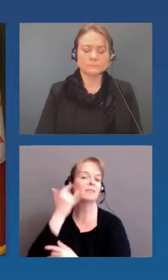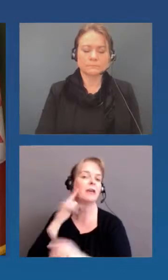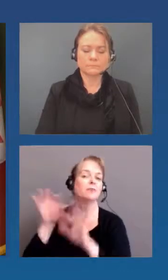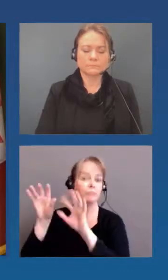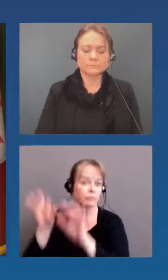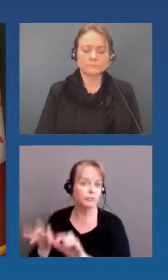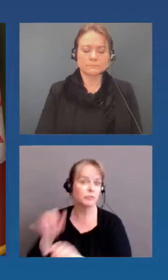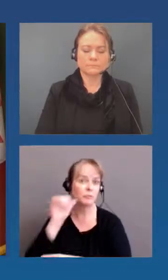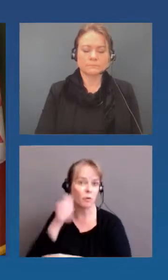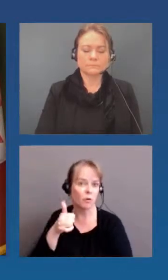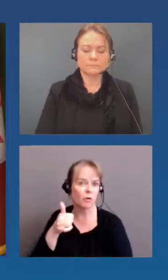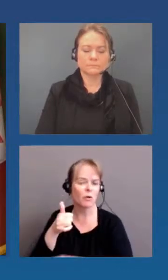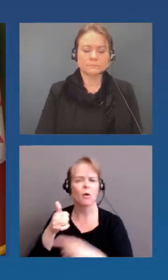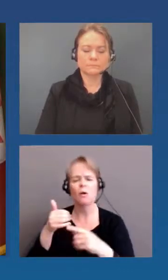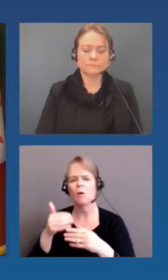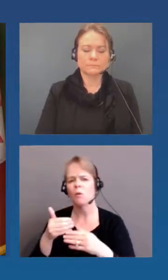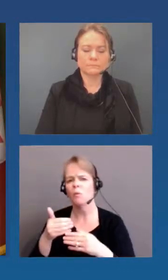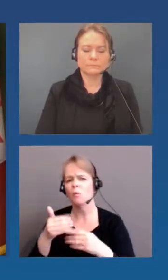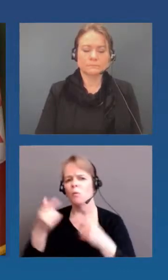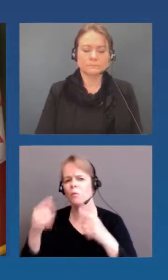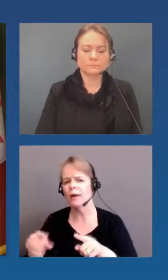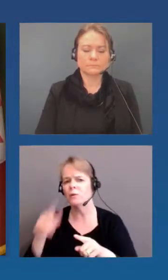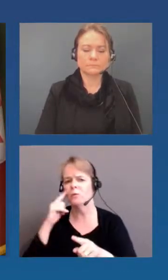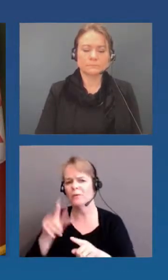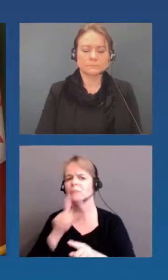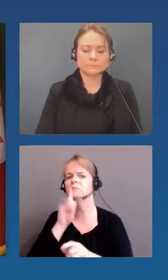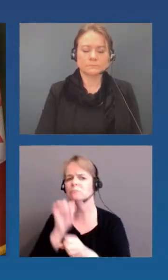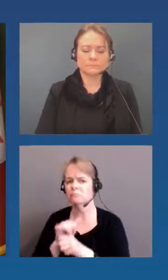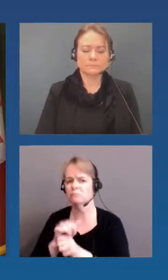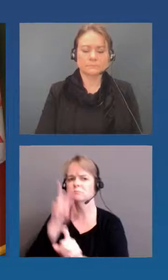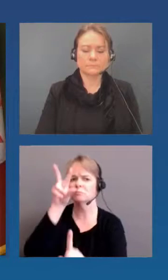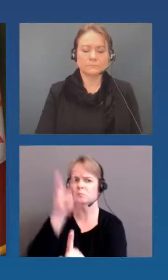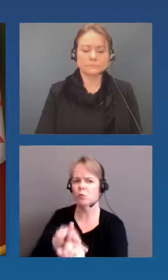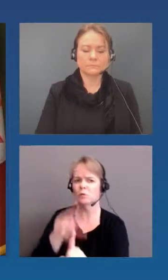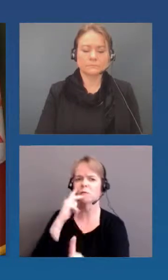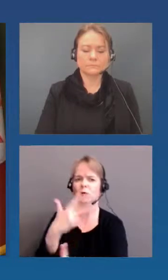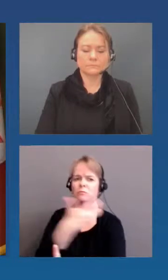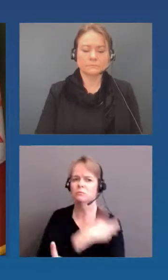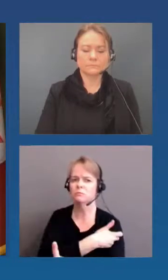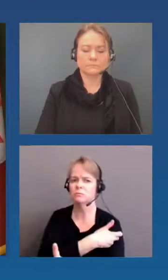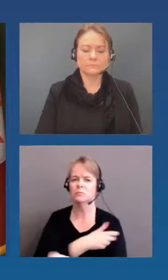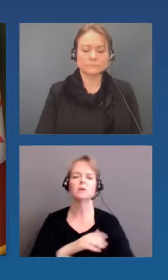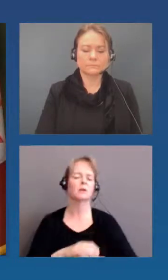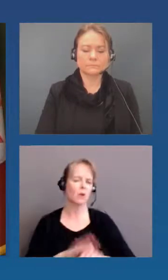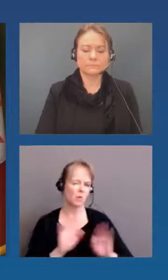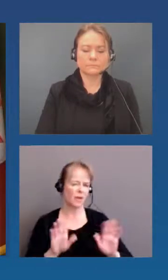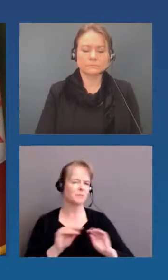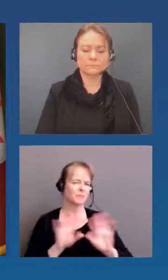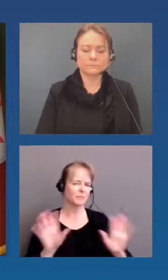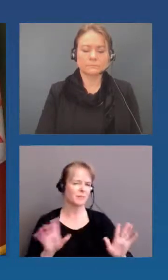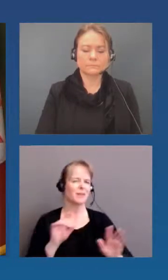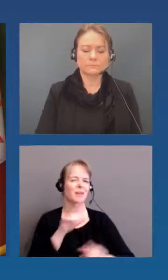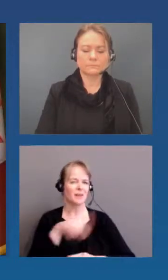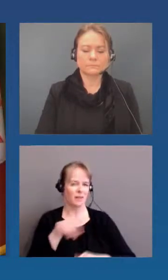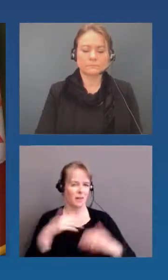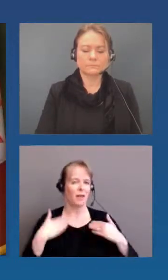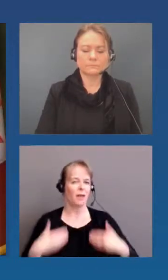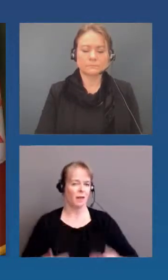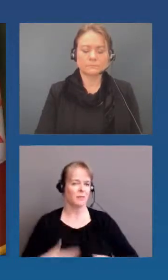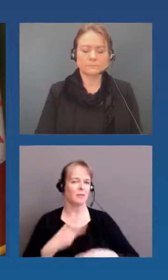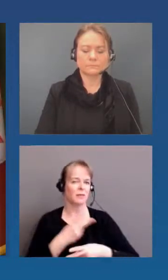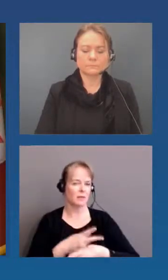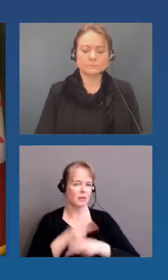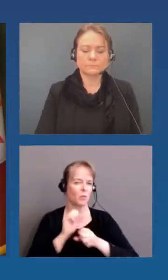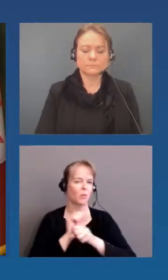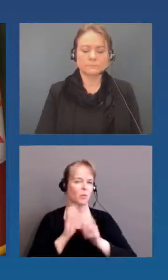So two things. So they can. The healthcare workers will be able to go and pre-register on a site, and